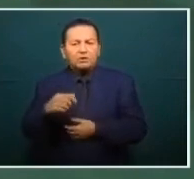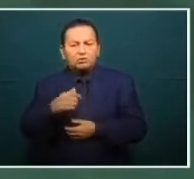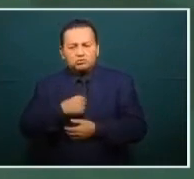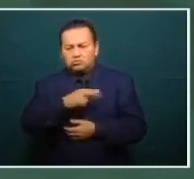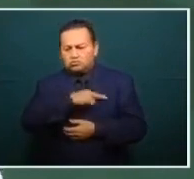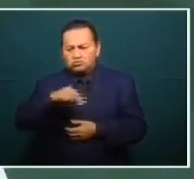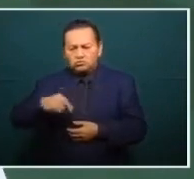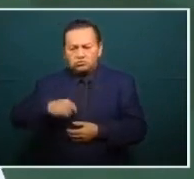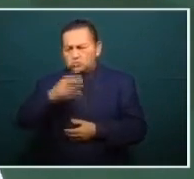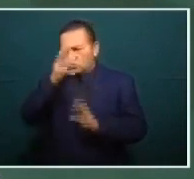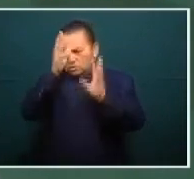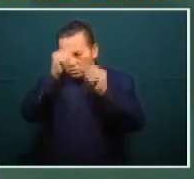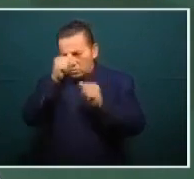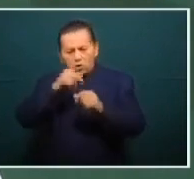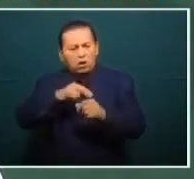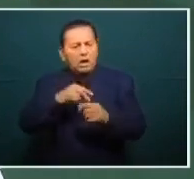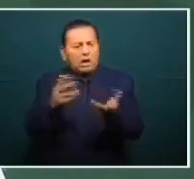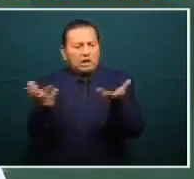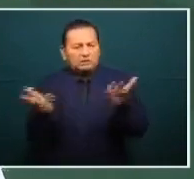But I want to say to you